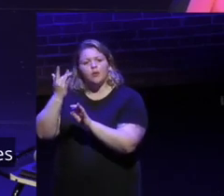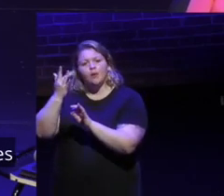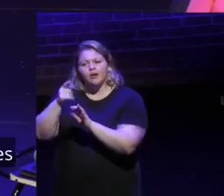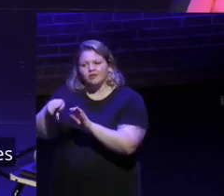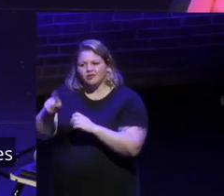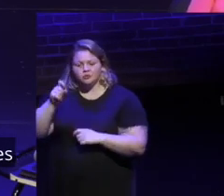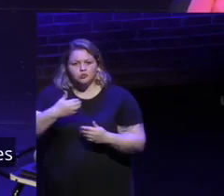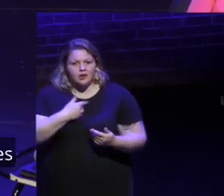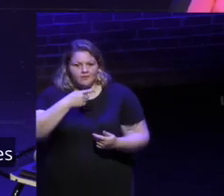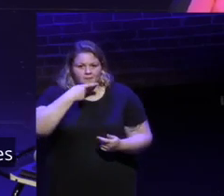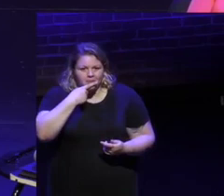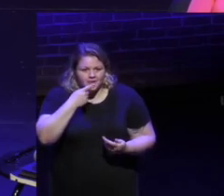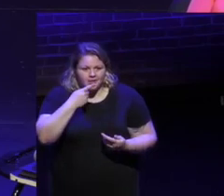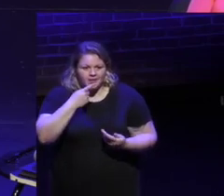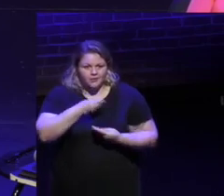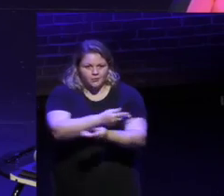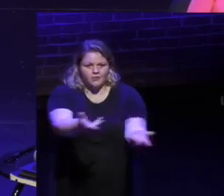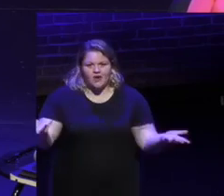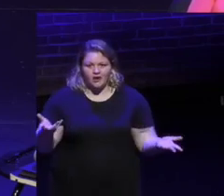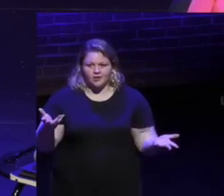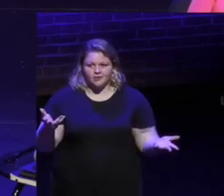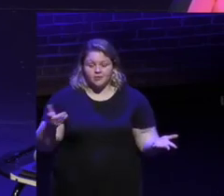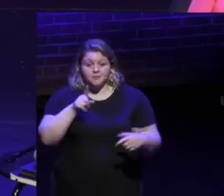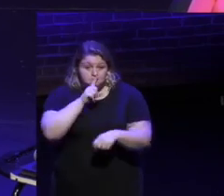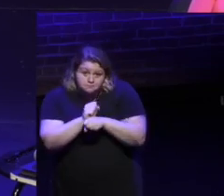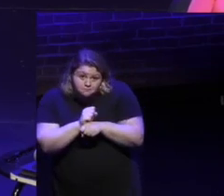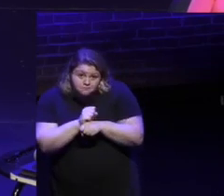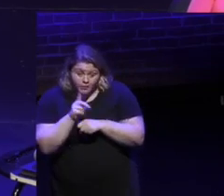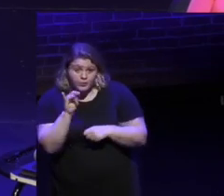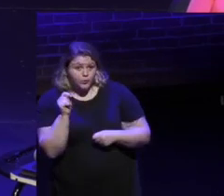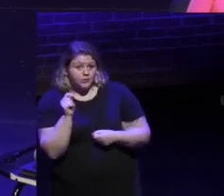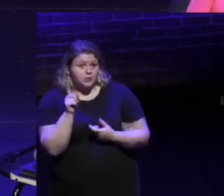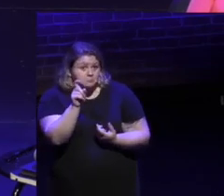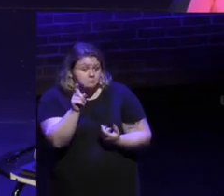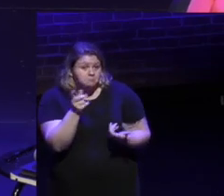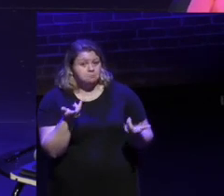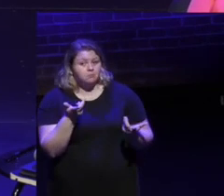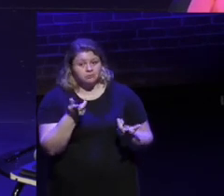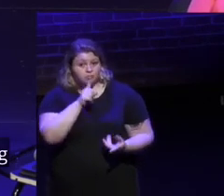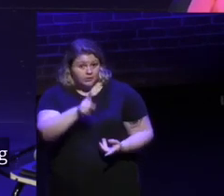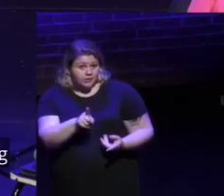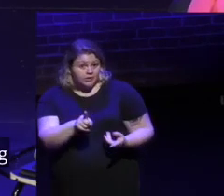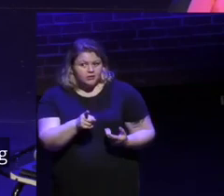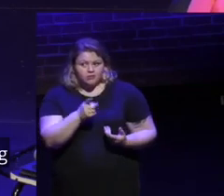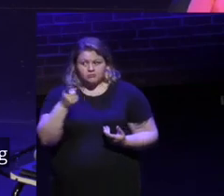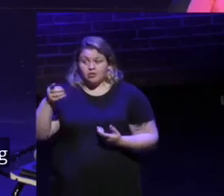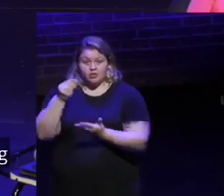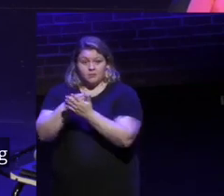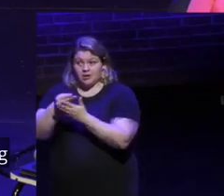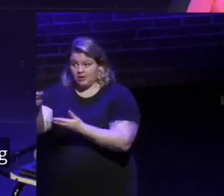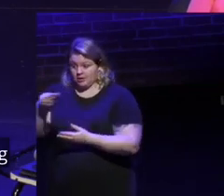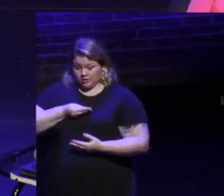they opening up their spaces to underserved communities? How much are they reinvesting or redistributing some of the money that